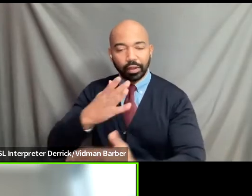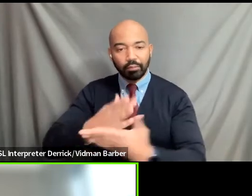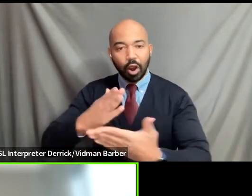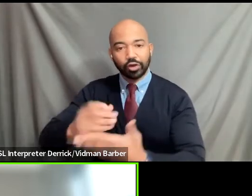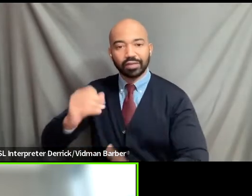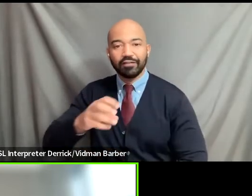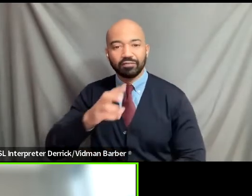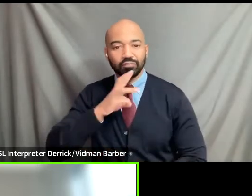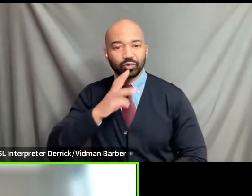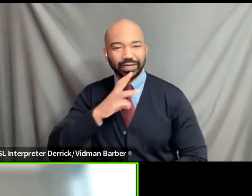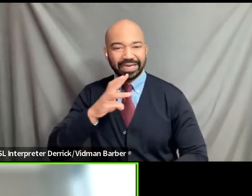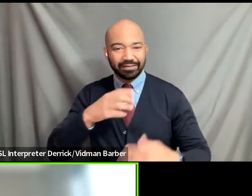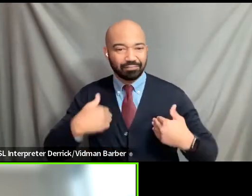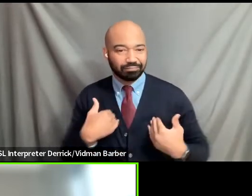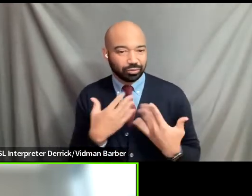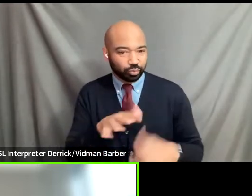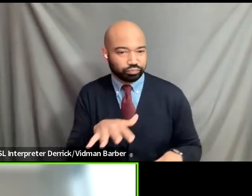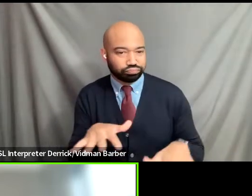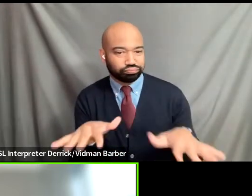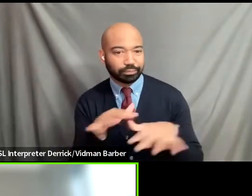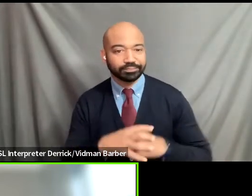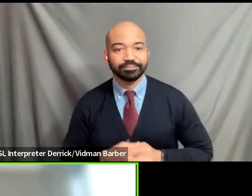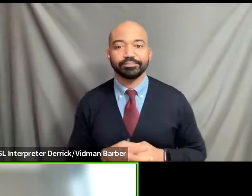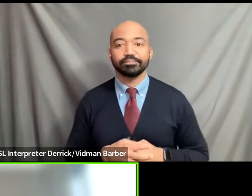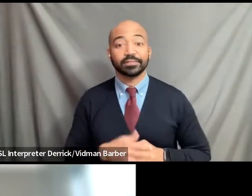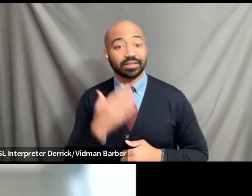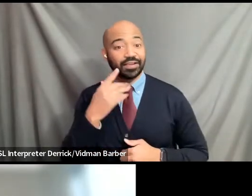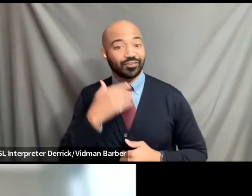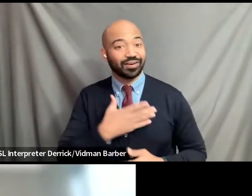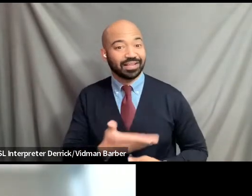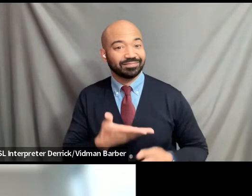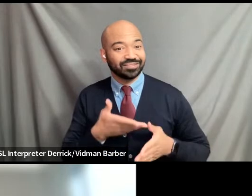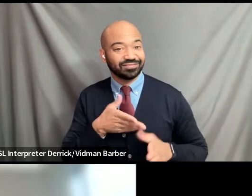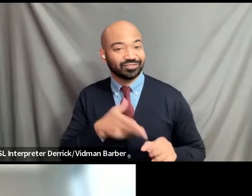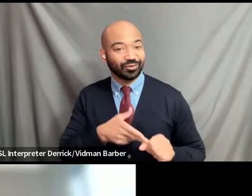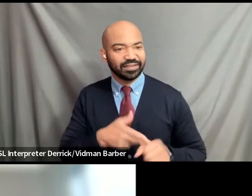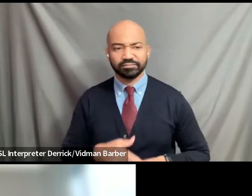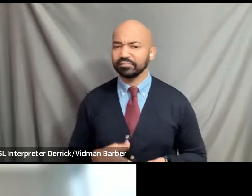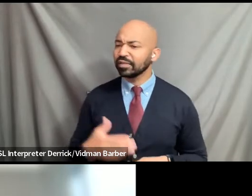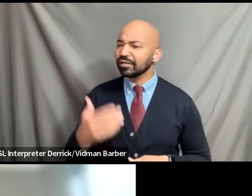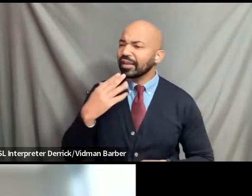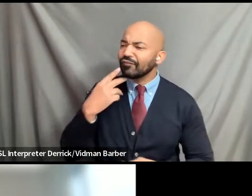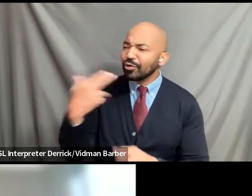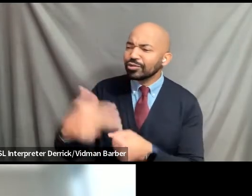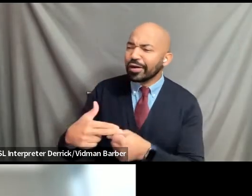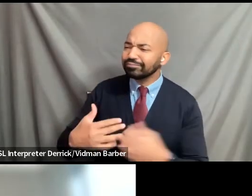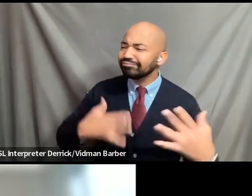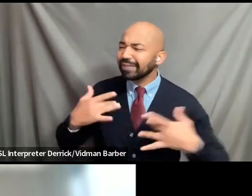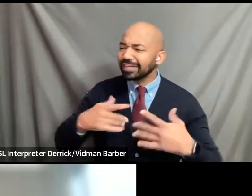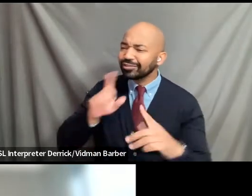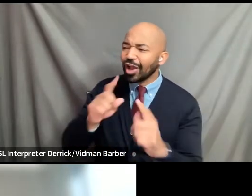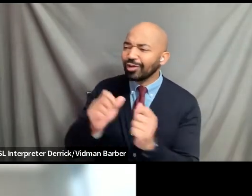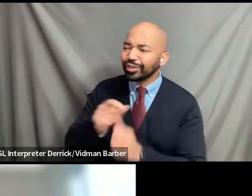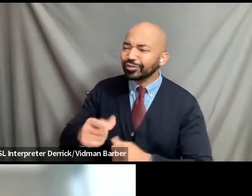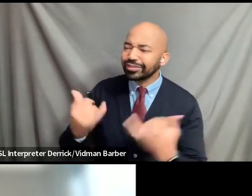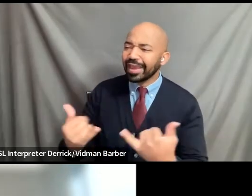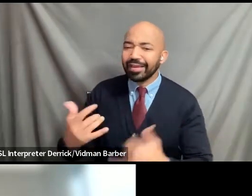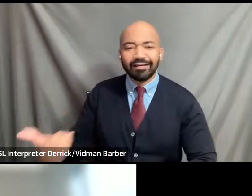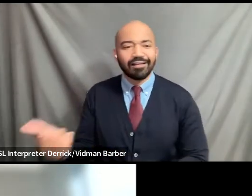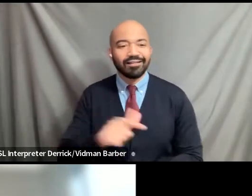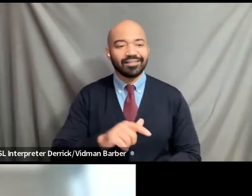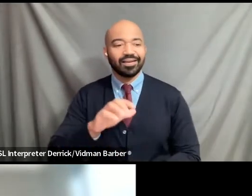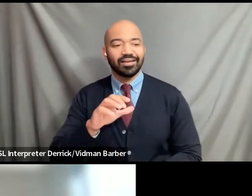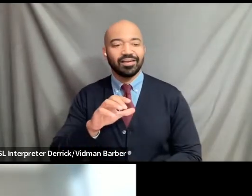communities. Thanks for having me. Thanks for coming on. We are so excited to talk to you today. Next, we have